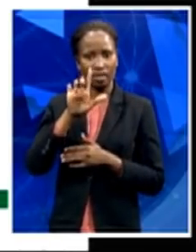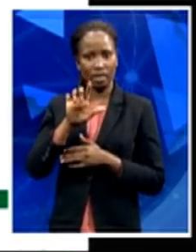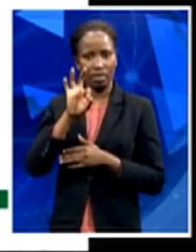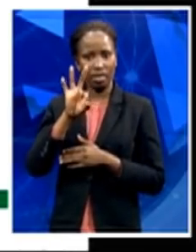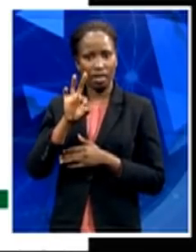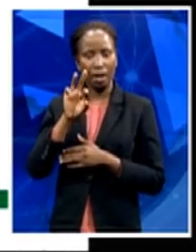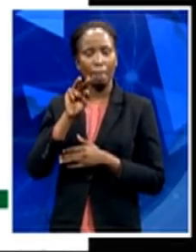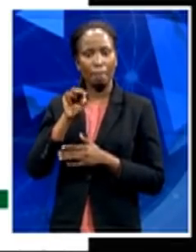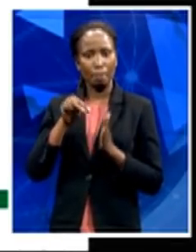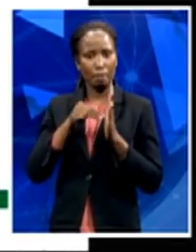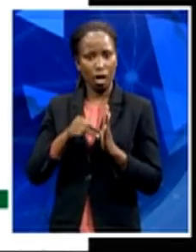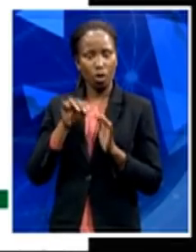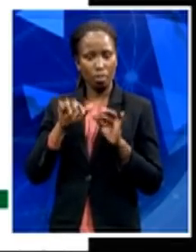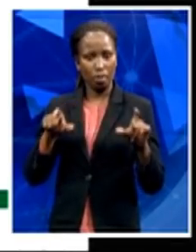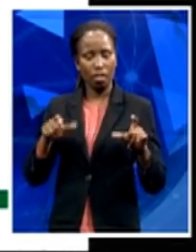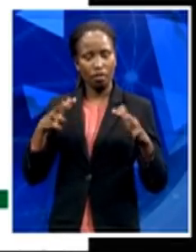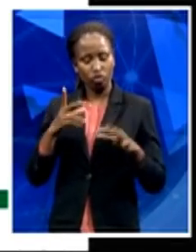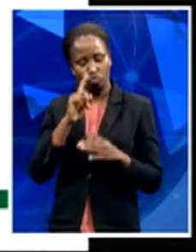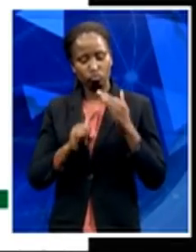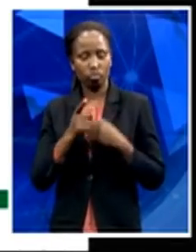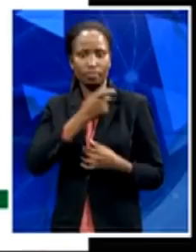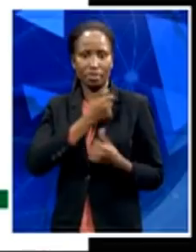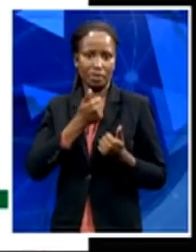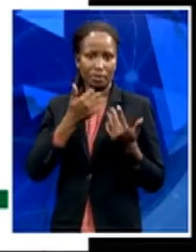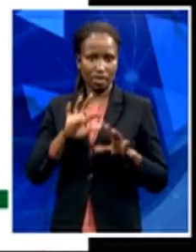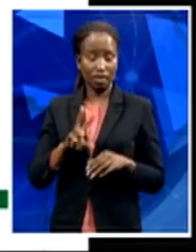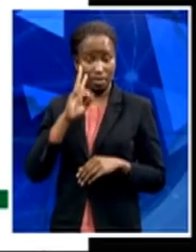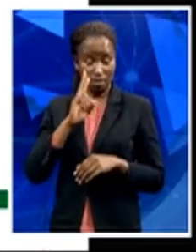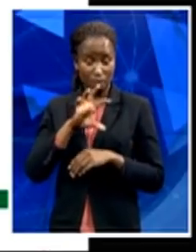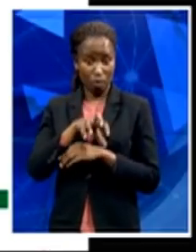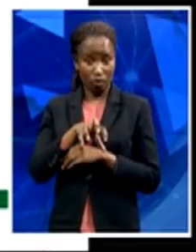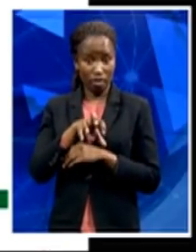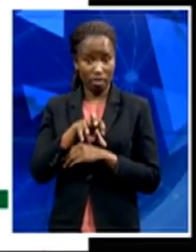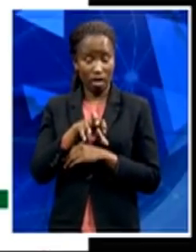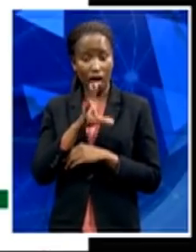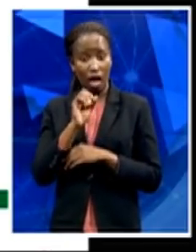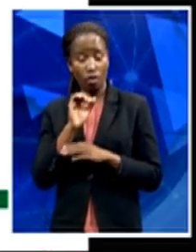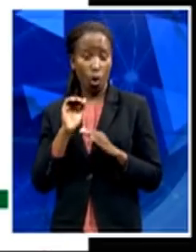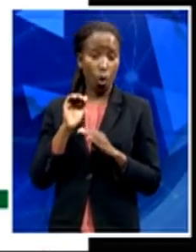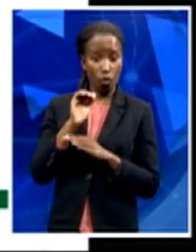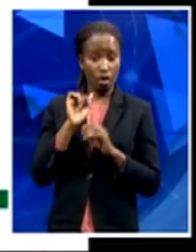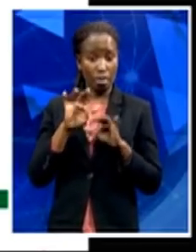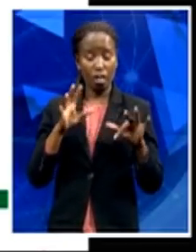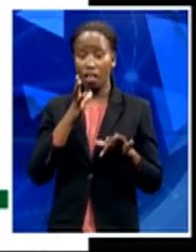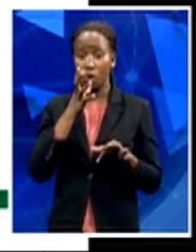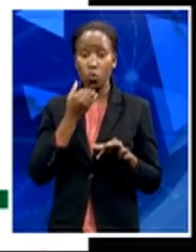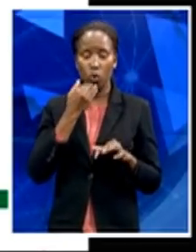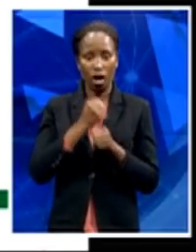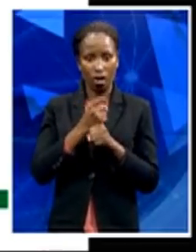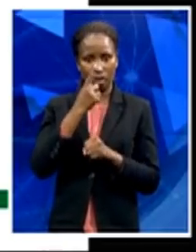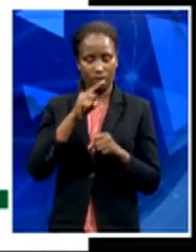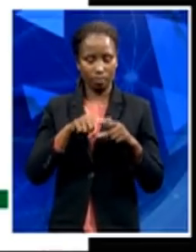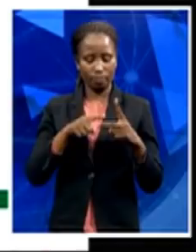vaccinated. And we can see that the provinces that have vaccinated more are Gauteng, KwaZulu-Natal, and Western Cape,